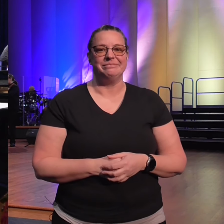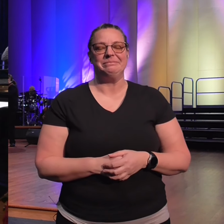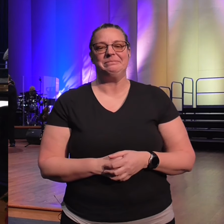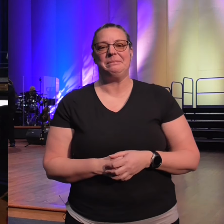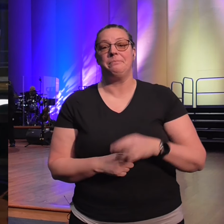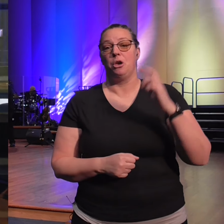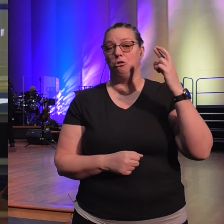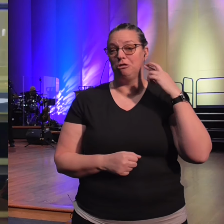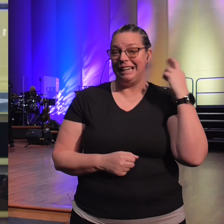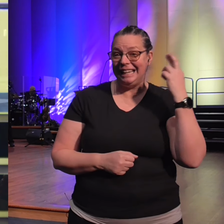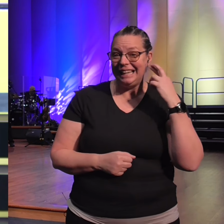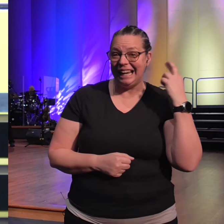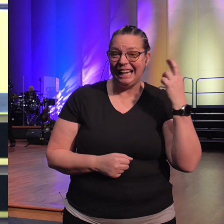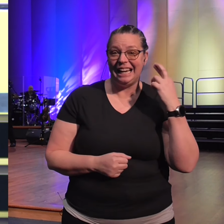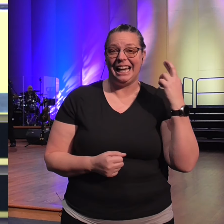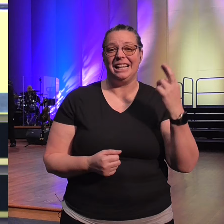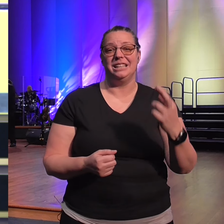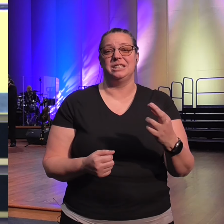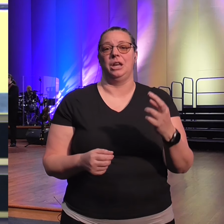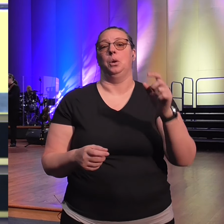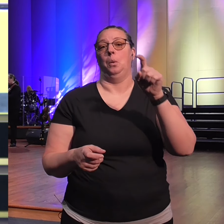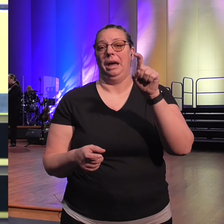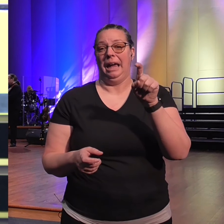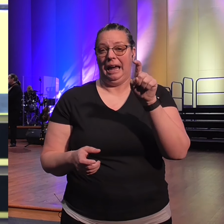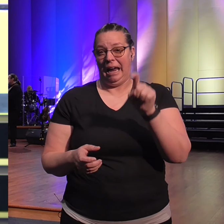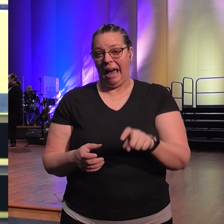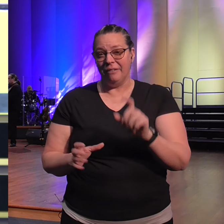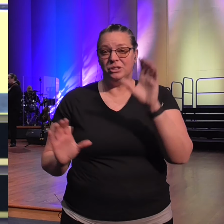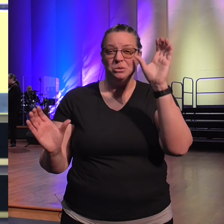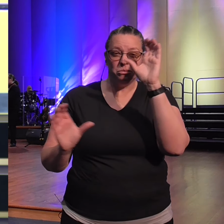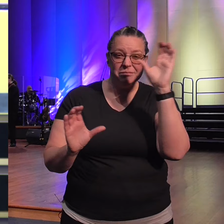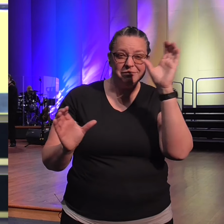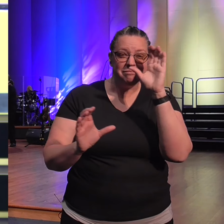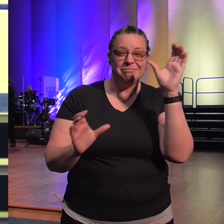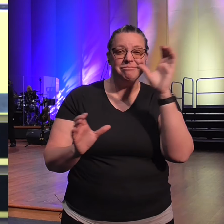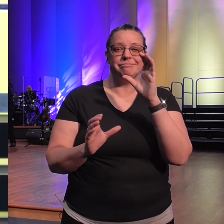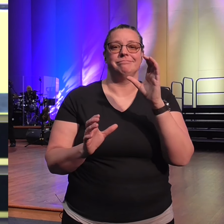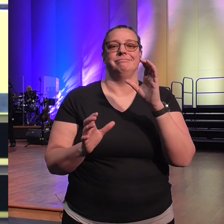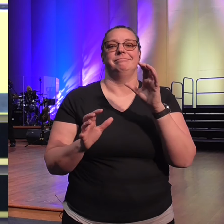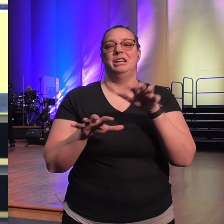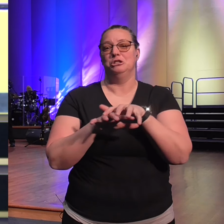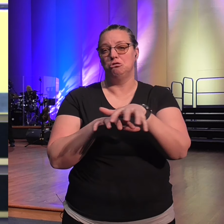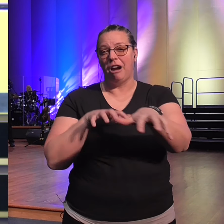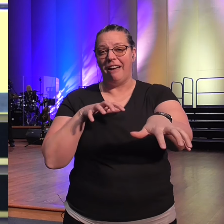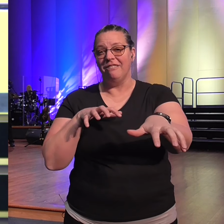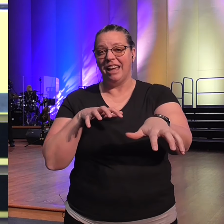and the reason that you had to care, the traffic is stuck,